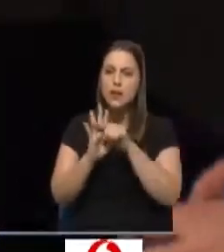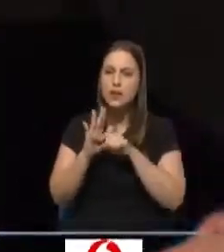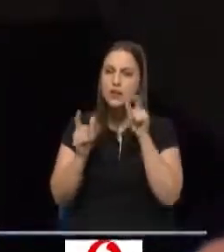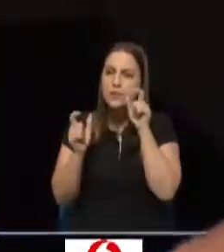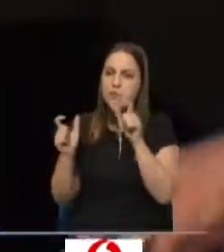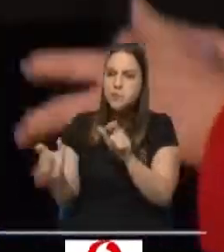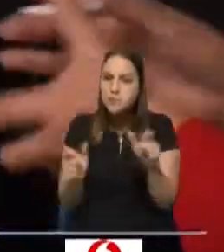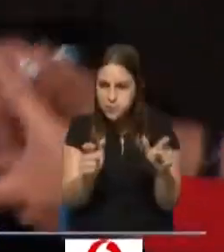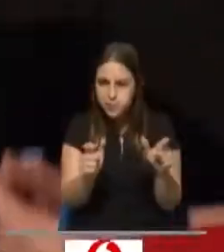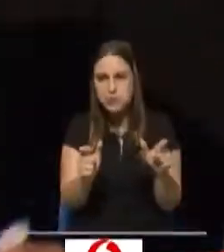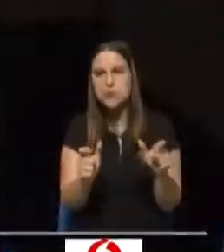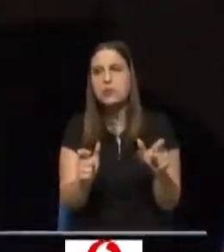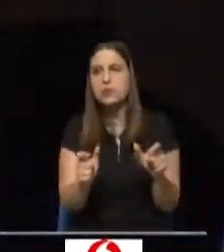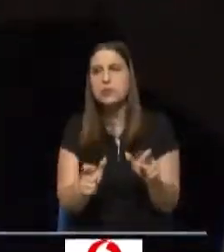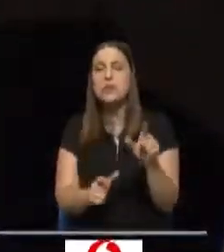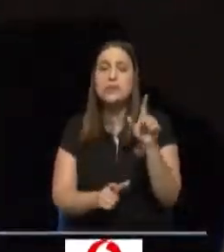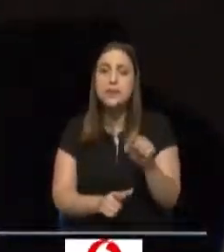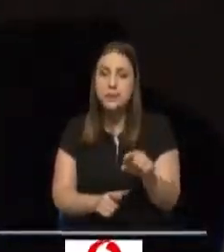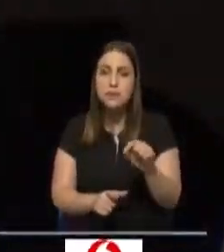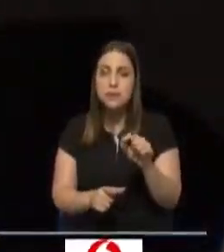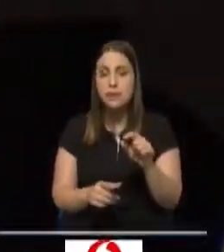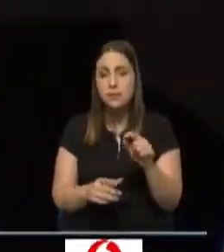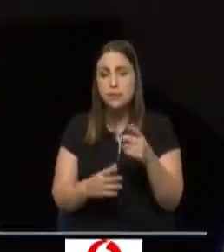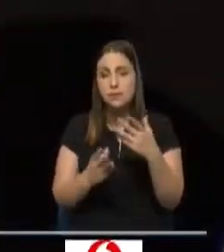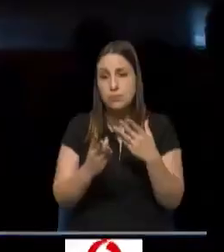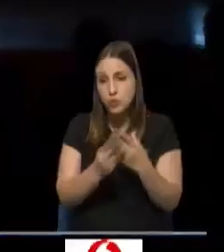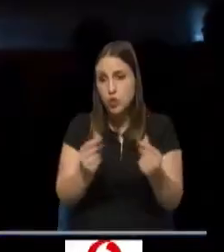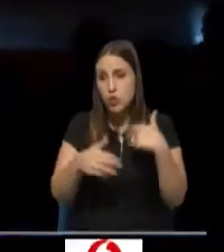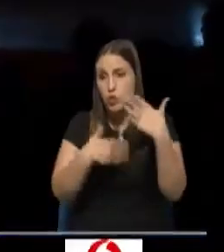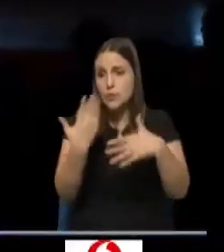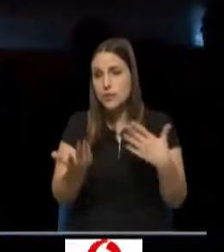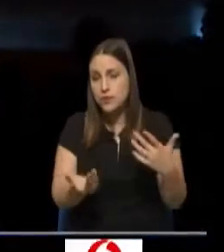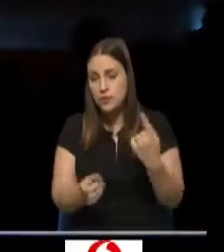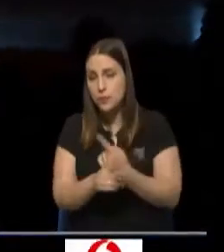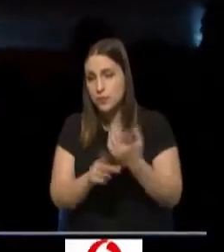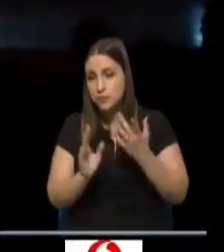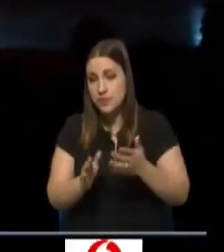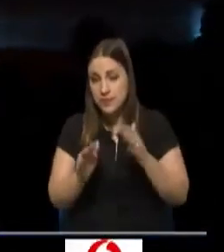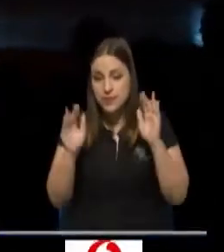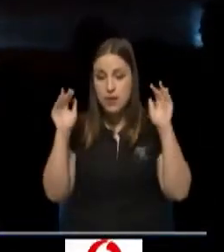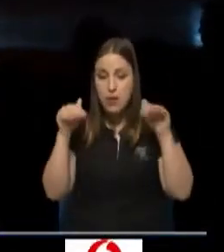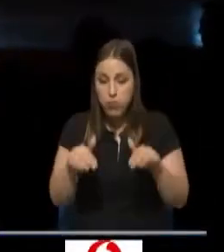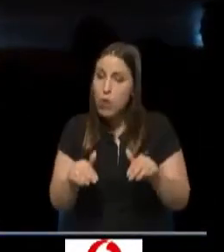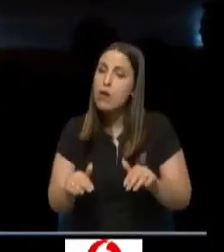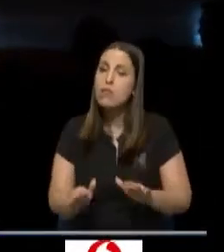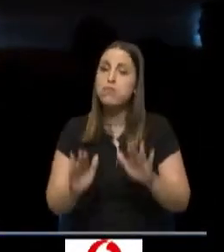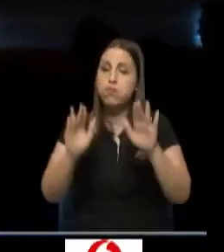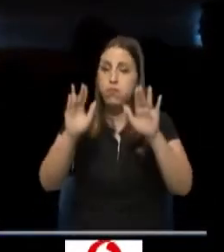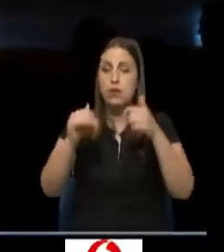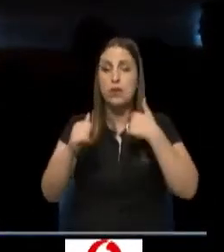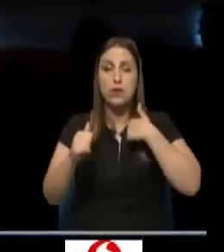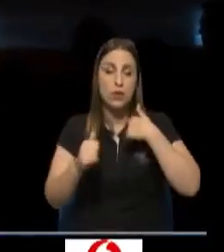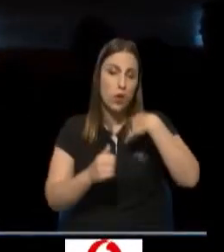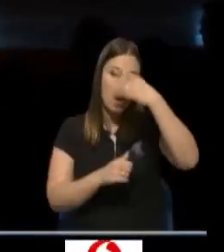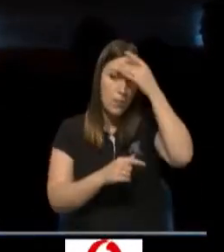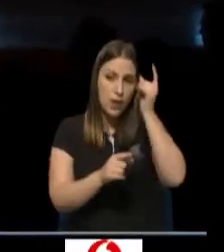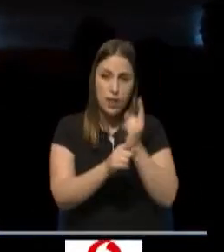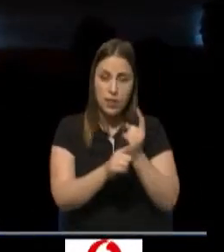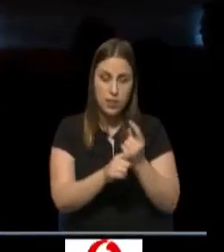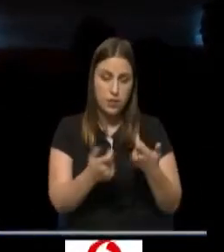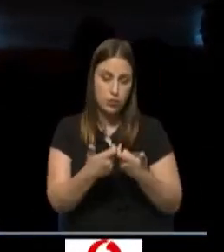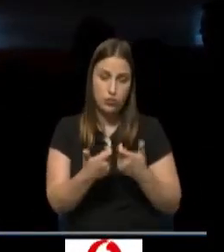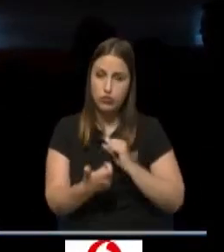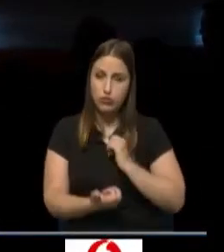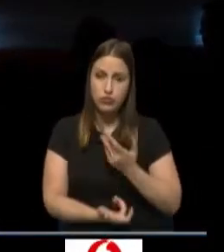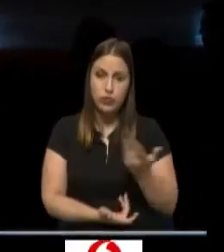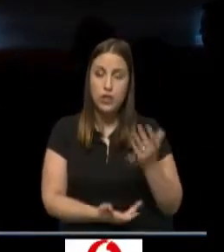in terms of protection measures, mitigation measures, and recovery measures, because it's important to recover. I'm